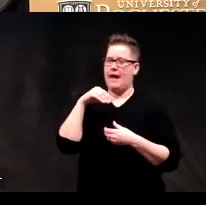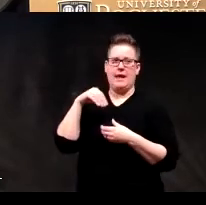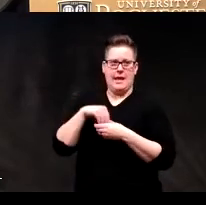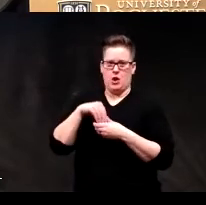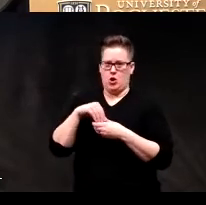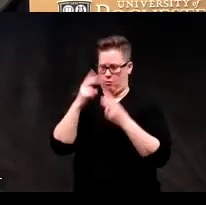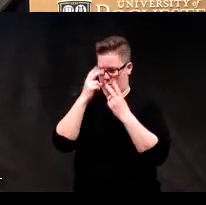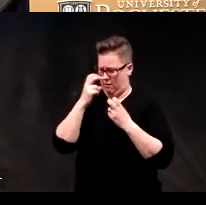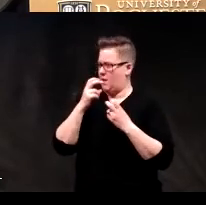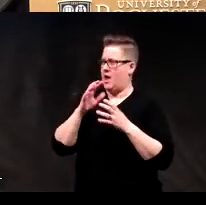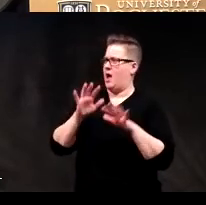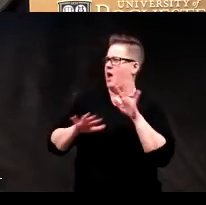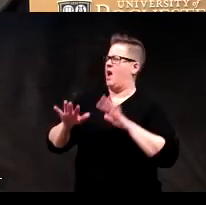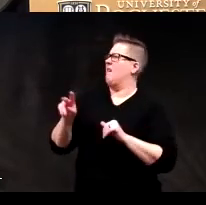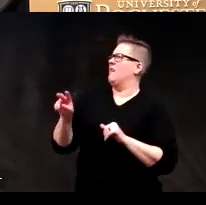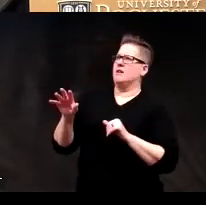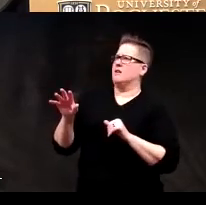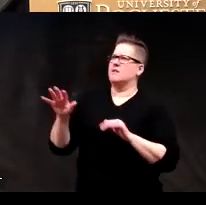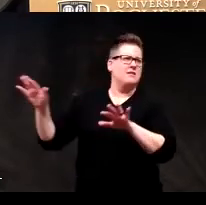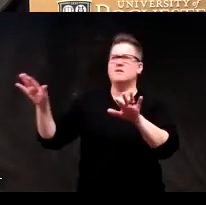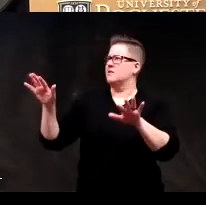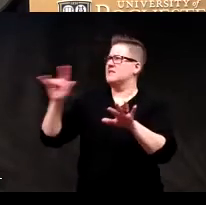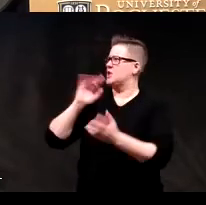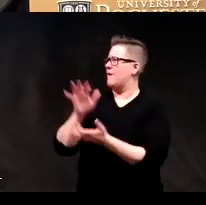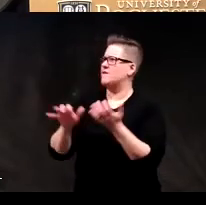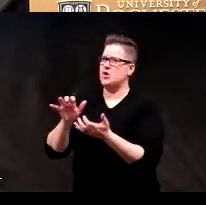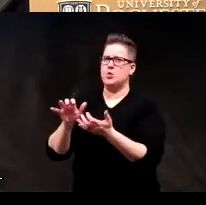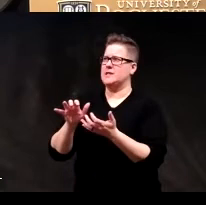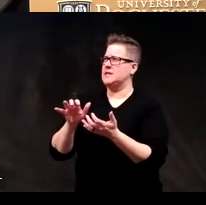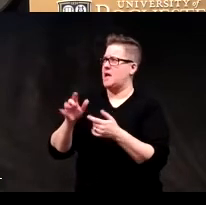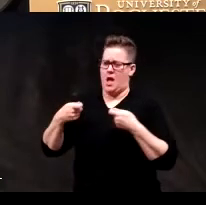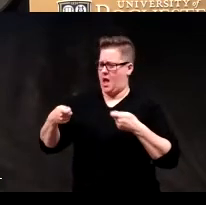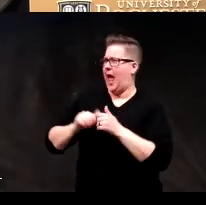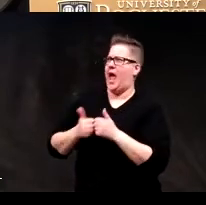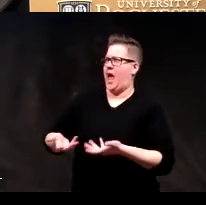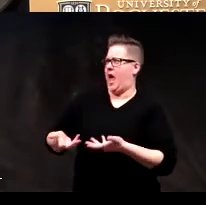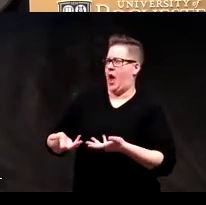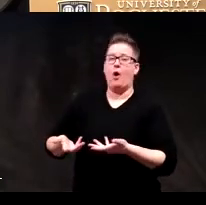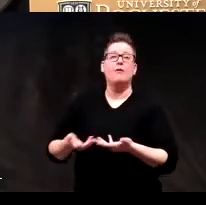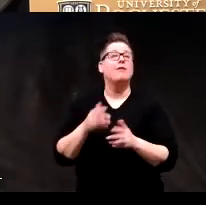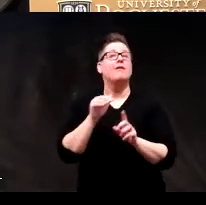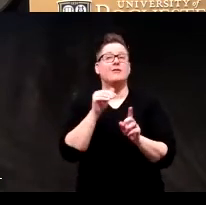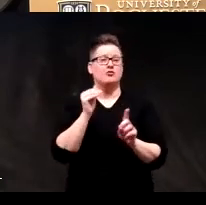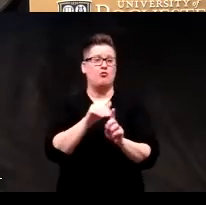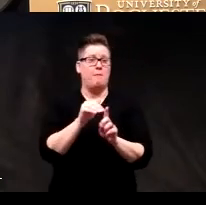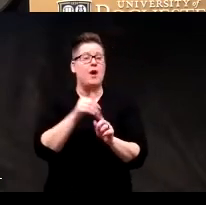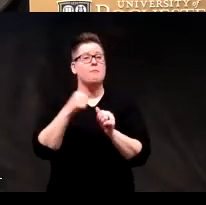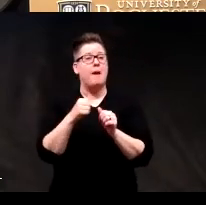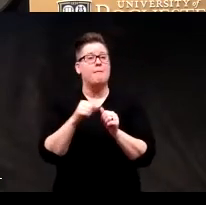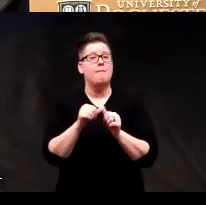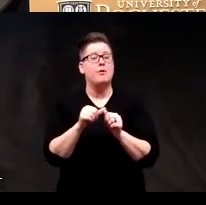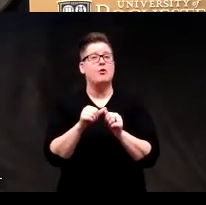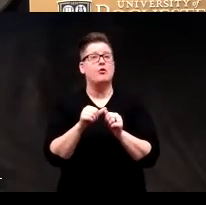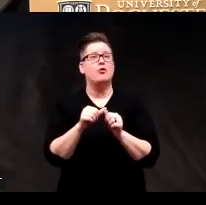affective states or experiences confusing and challenging to regulate. So as a reminder, reflective